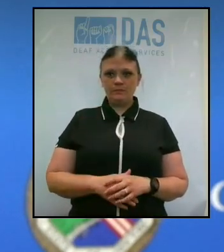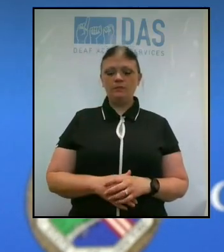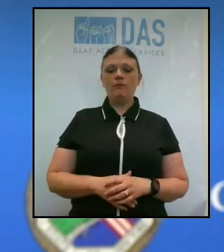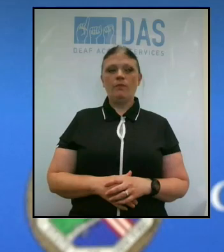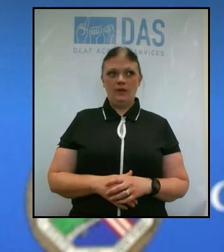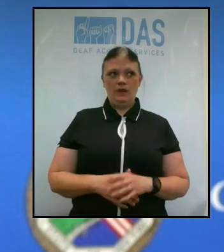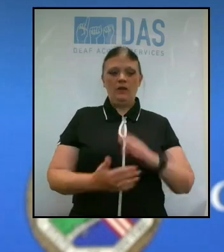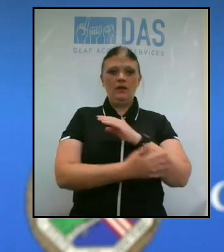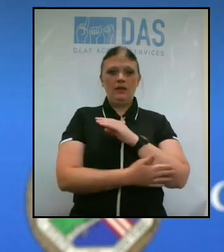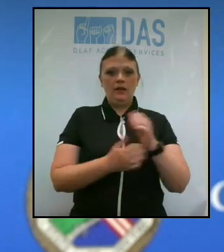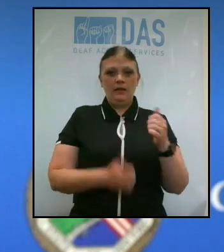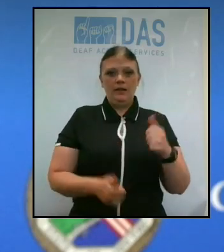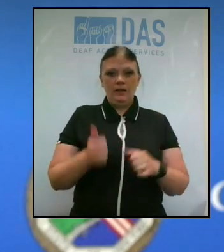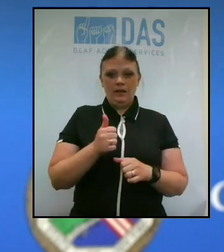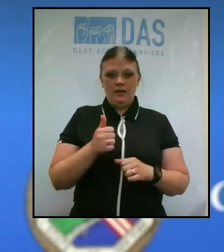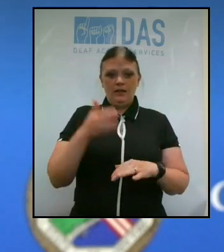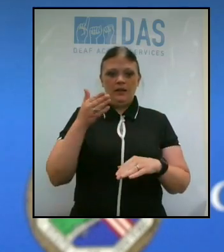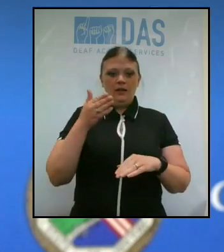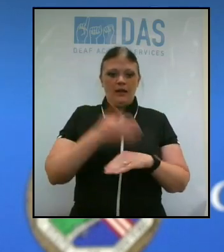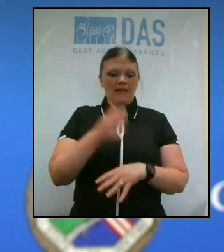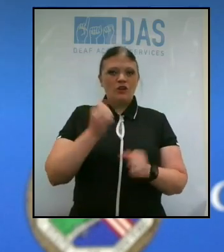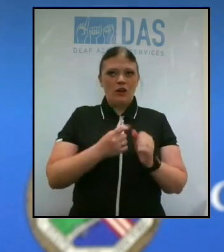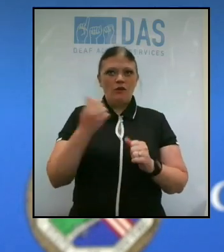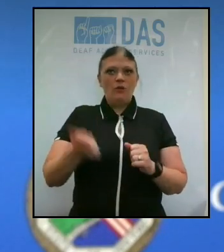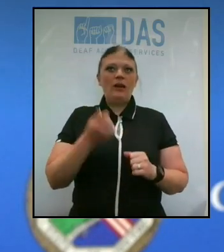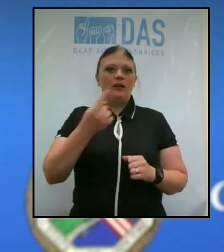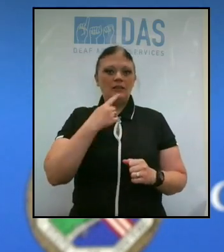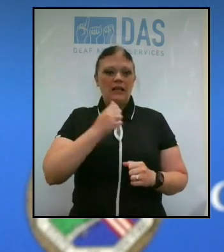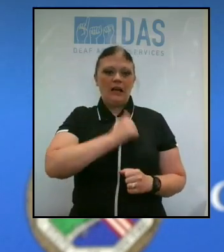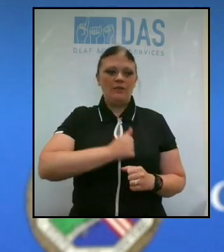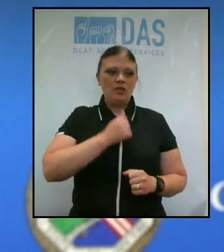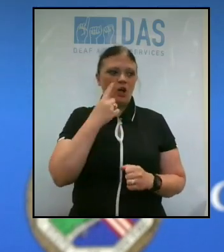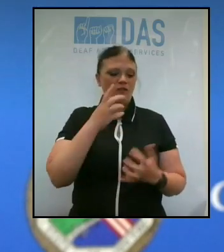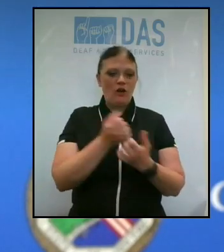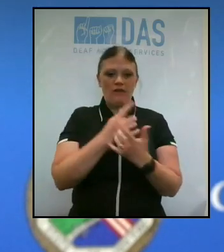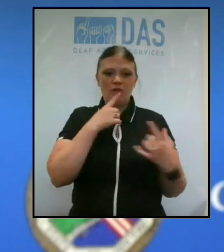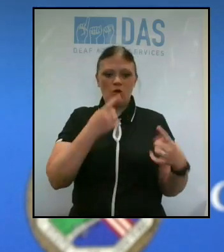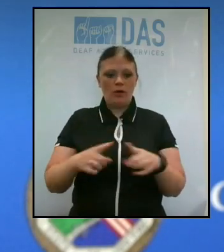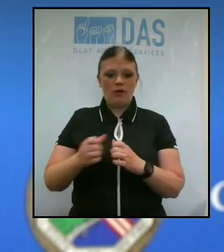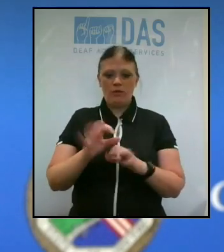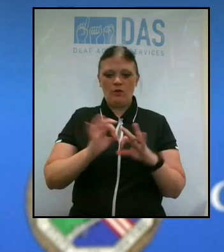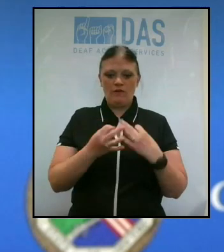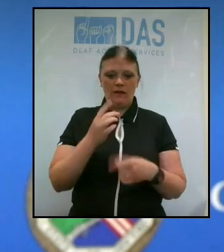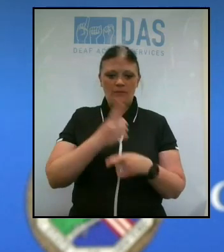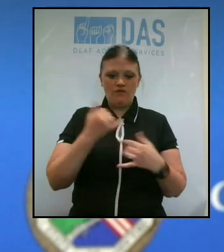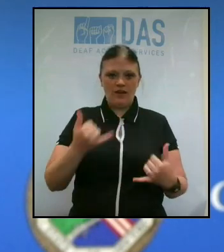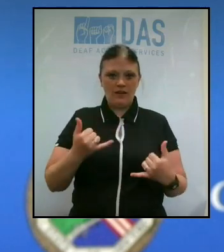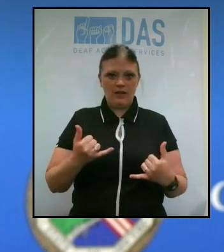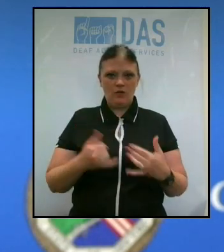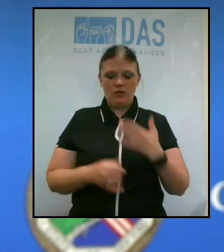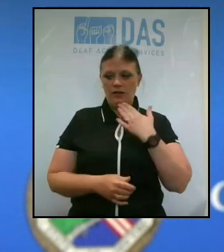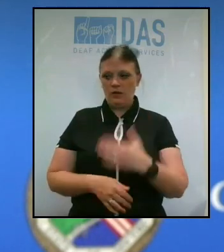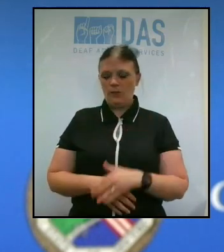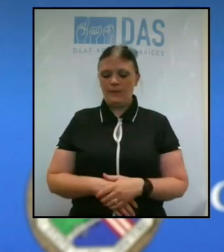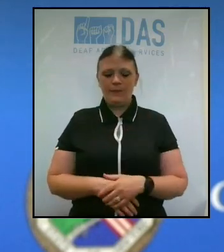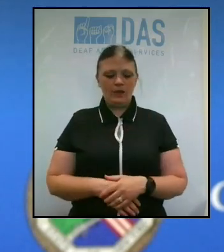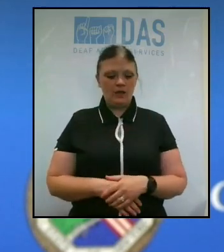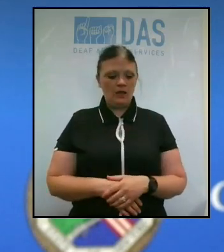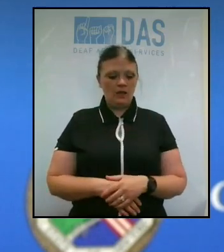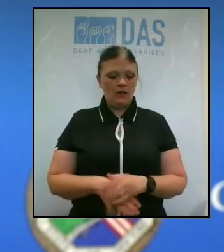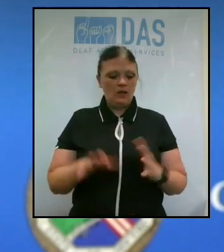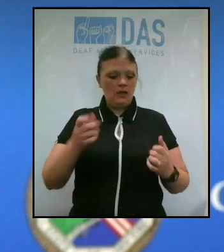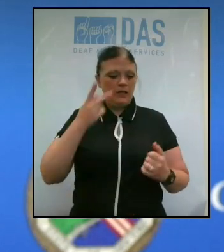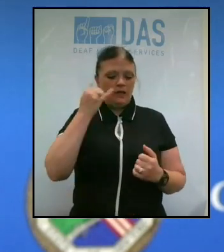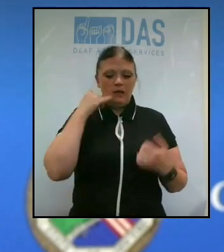County executive, echoing what everyone else said, sorry about all the things that are going on with your family right now. I just wanted to see if you